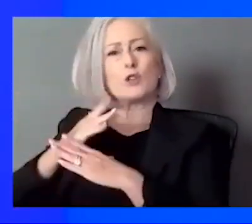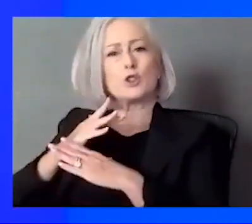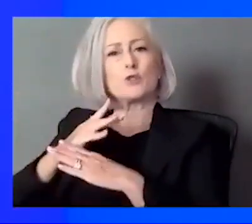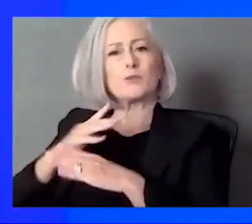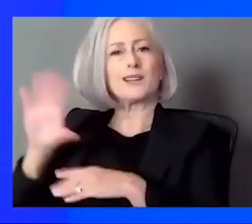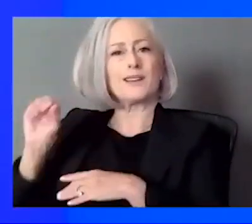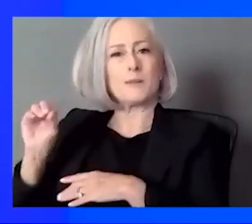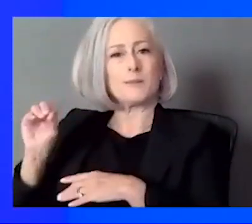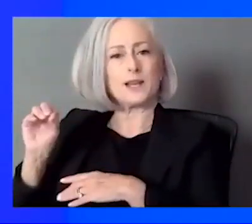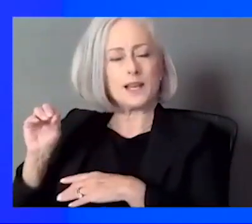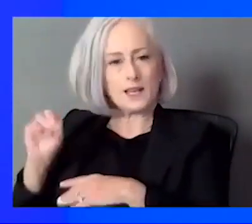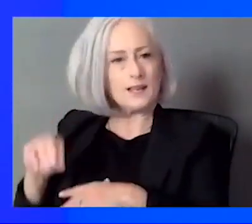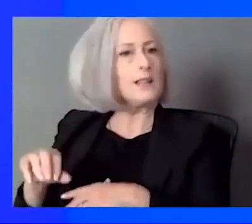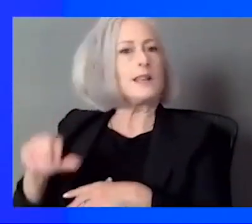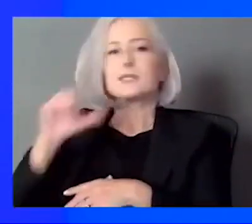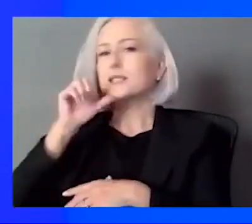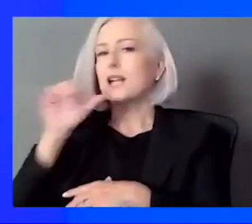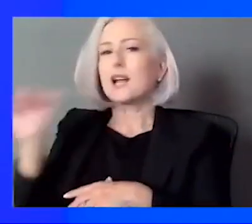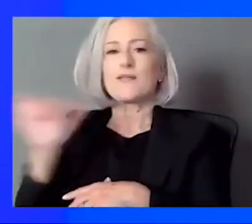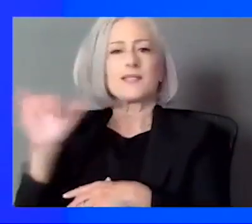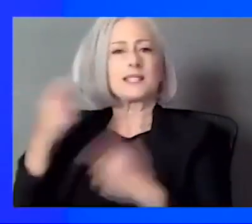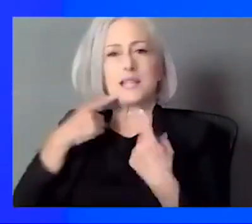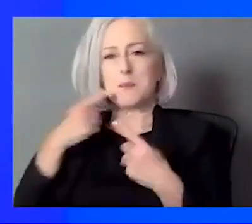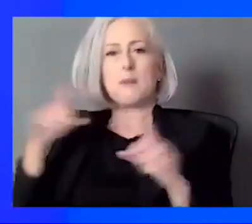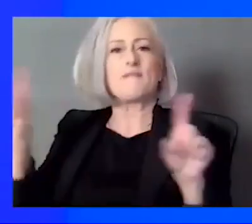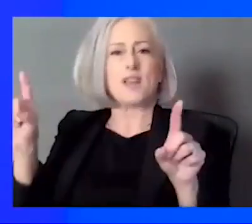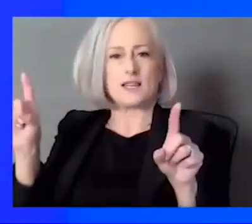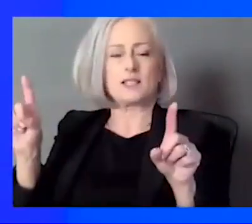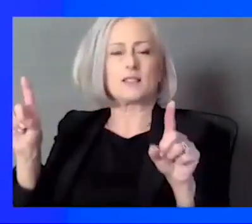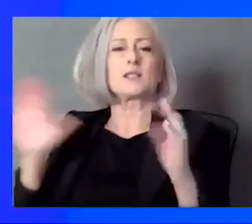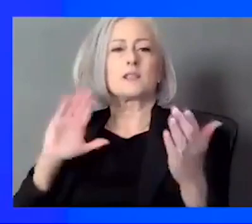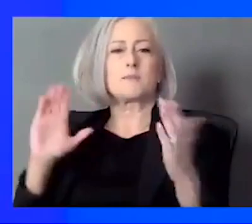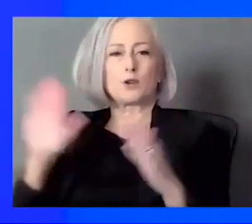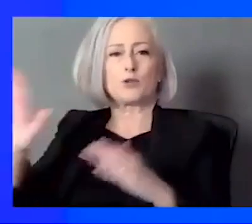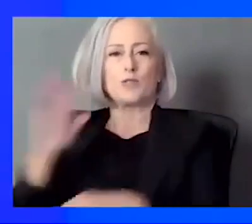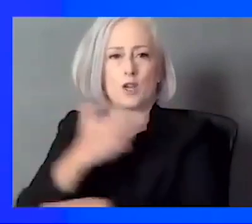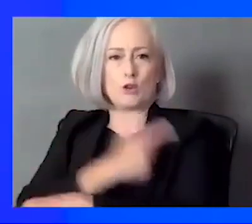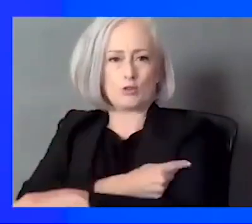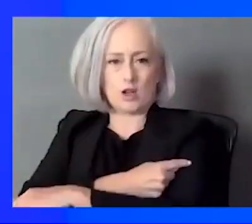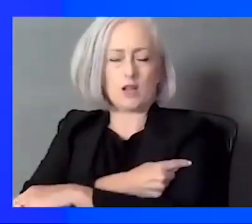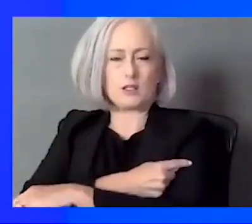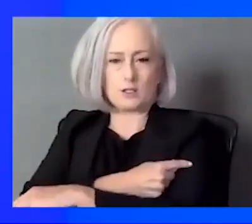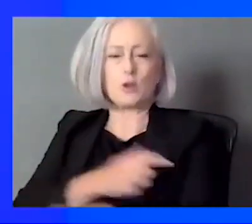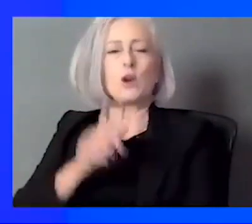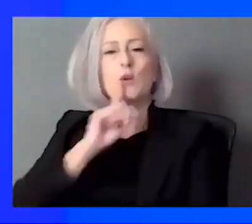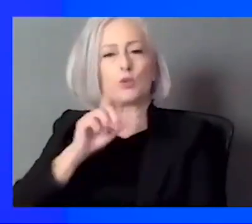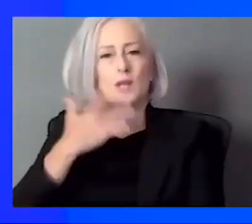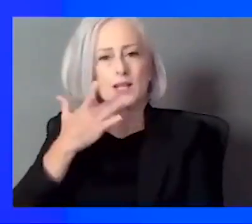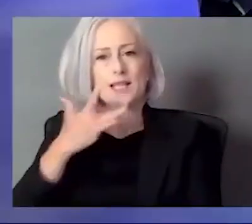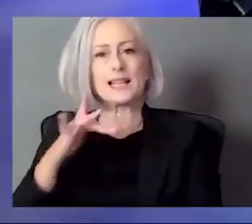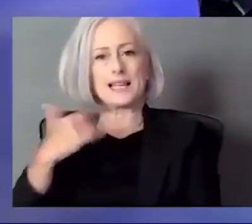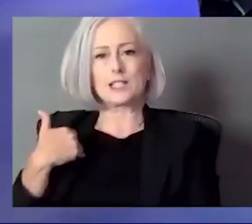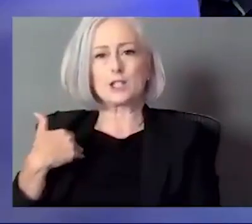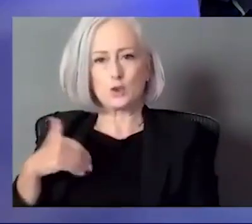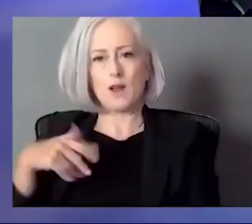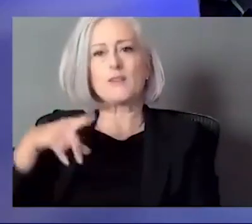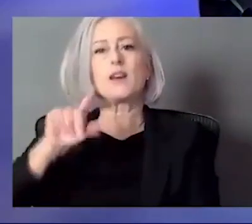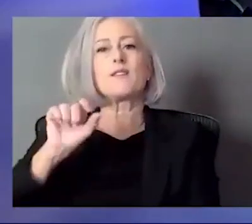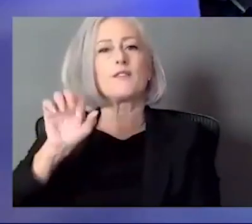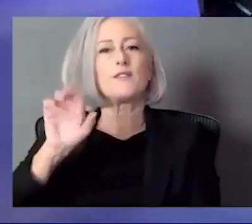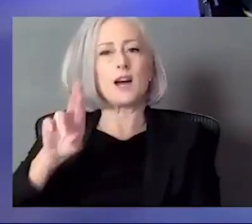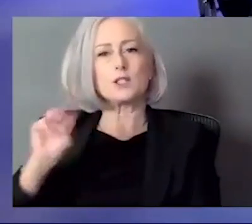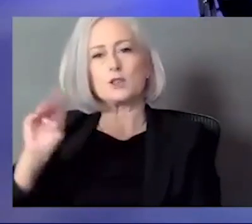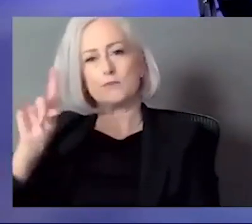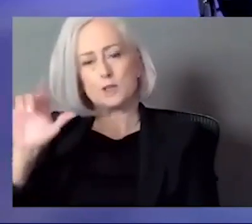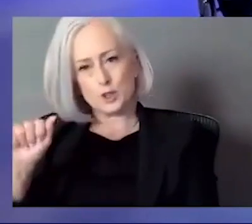efficacy, but certainly in their press release didn't show the efficacy. So I think we are extremely lucky to have those companies. It is